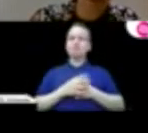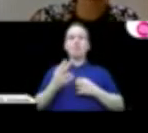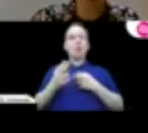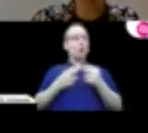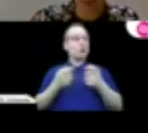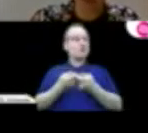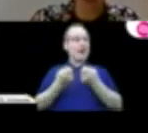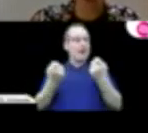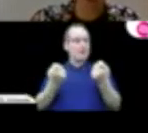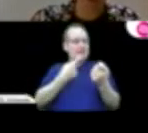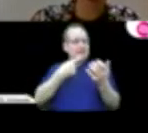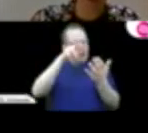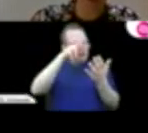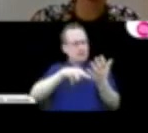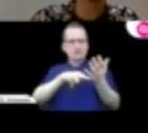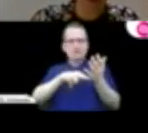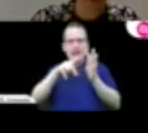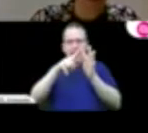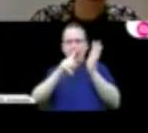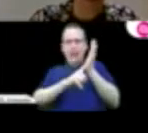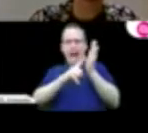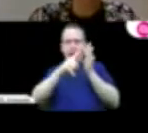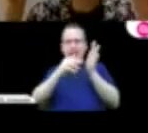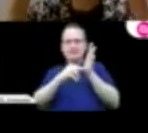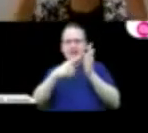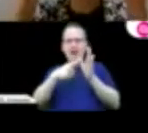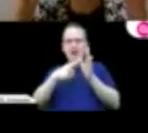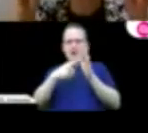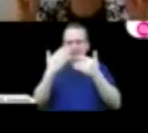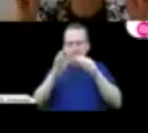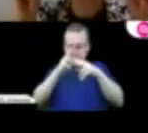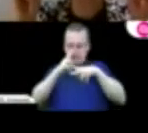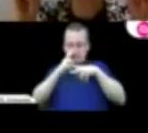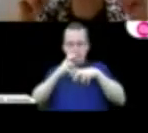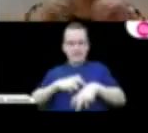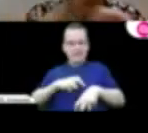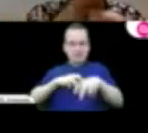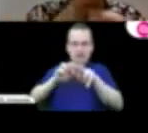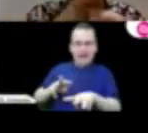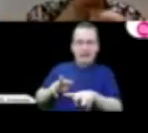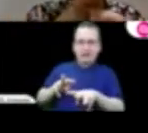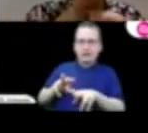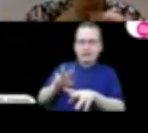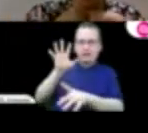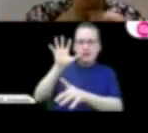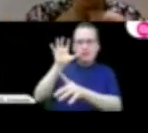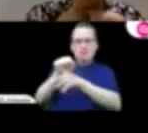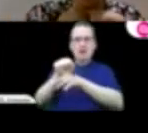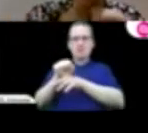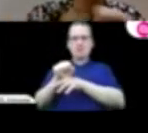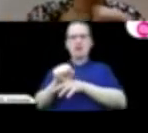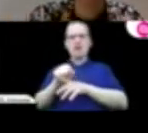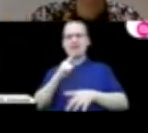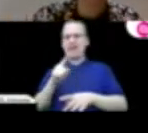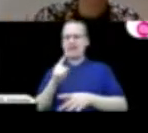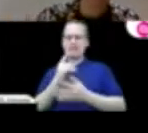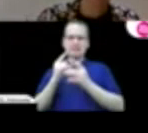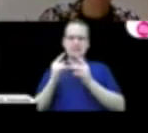Eliza was examined at the station and his sex was placed beyond doubt.